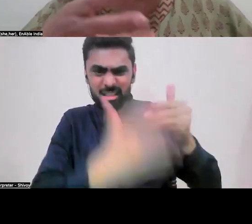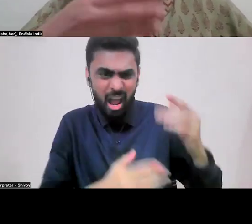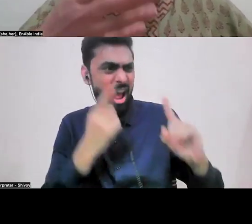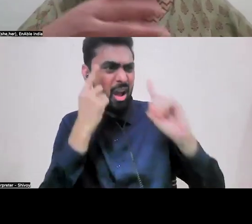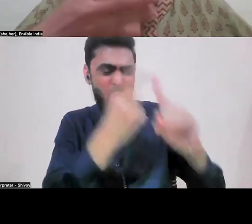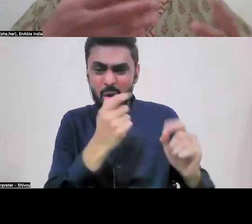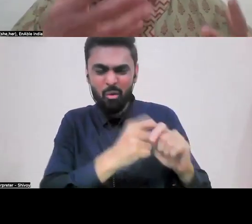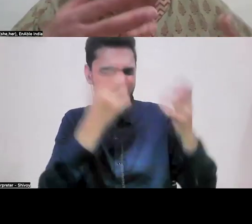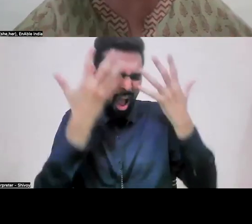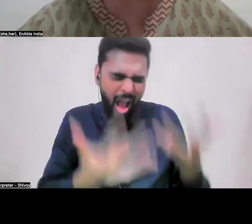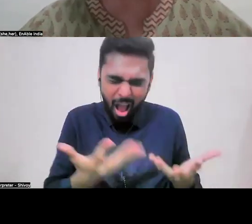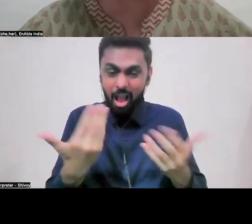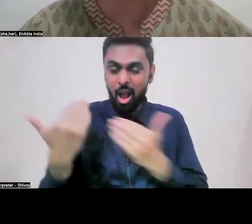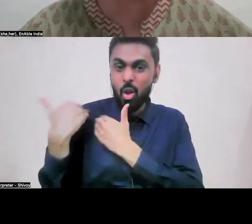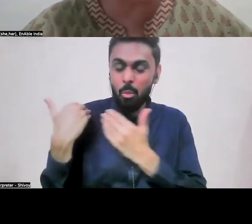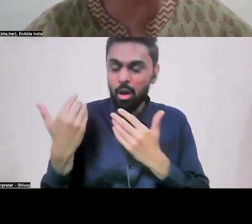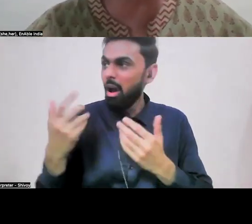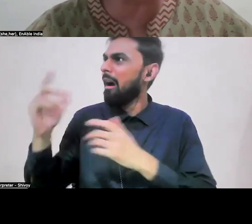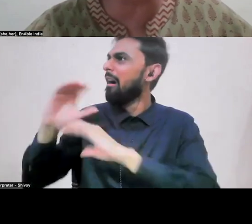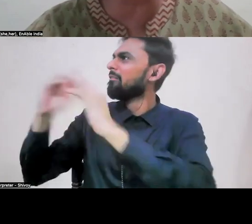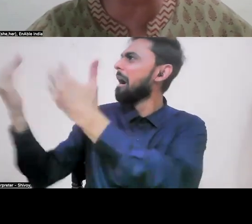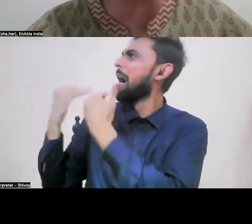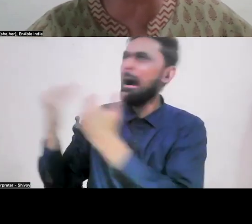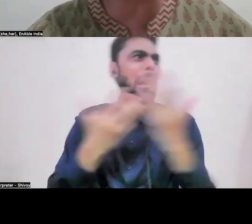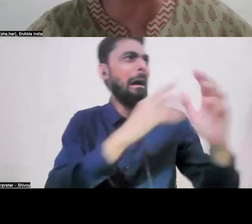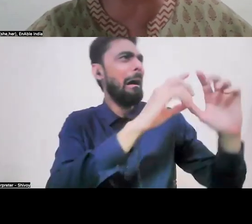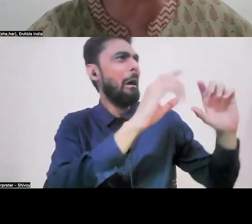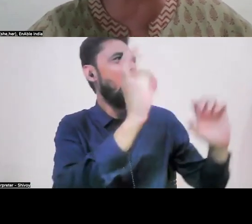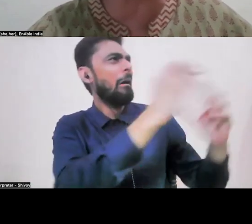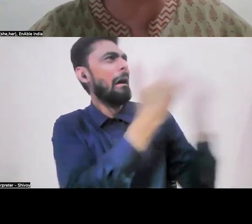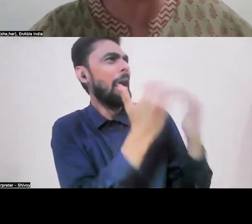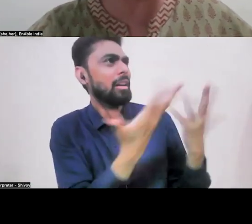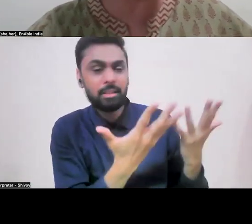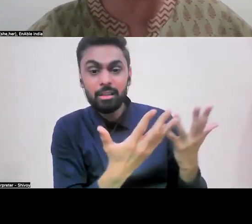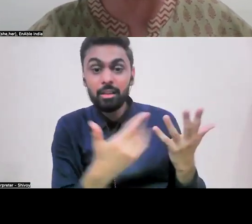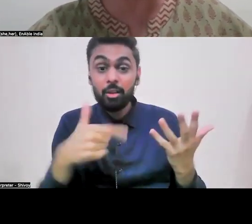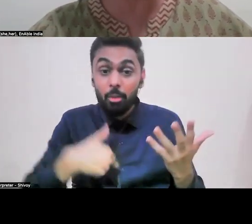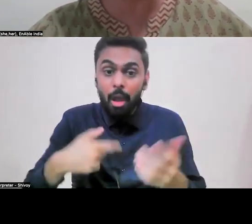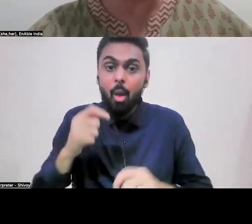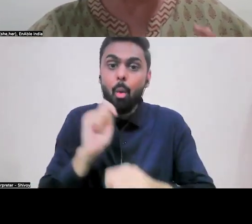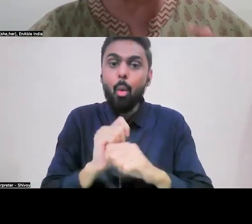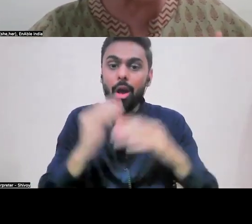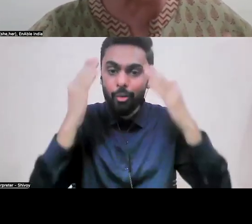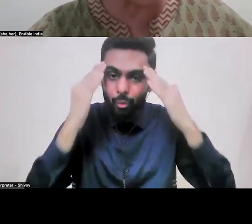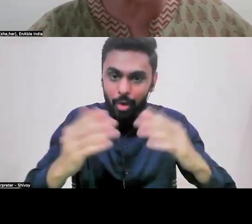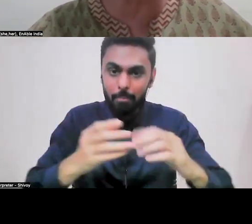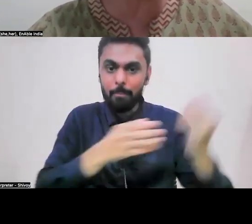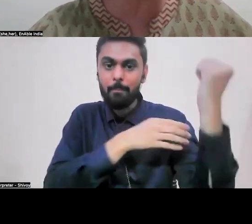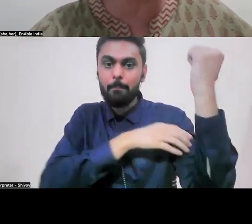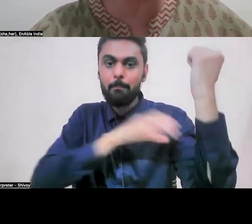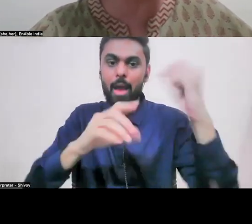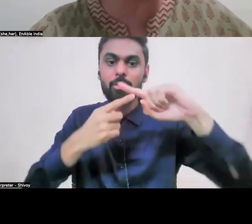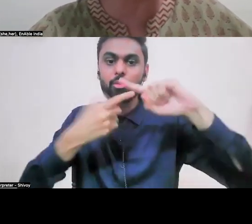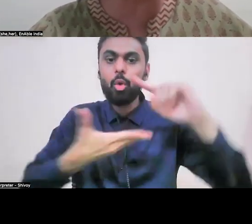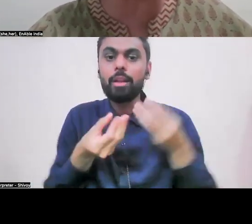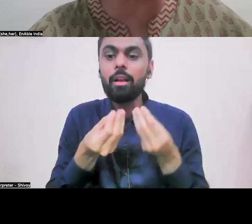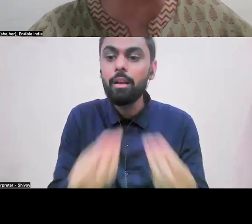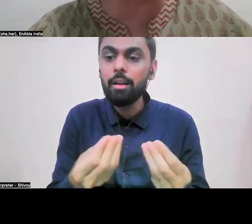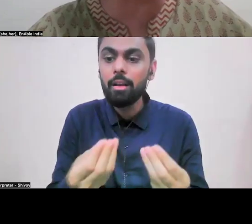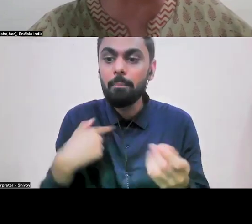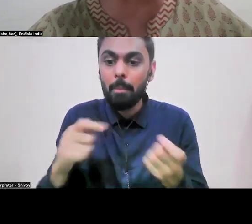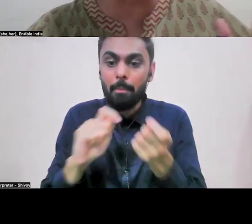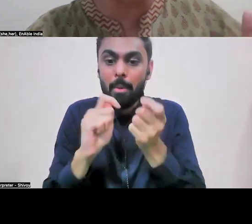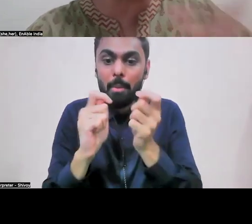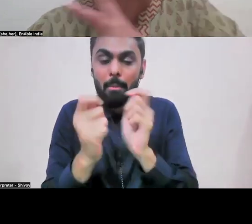work, all those kind of things. So our training worked for transformation. That we knew. But now I realized we were working at the